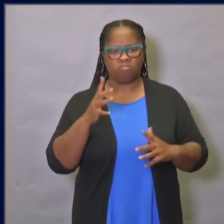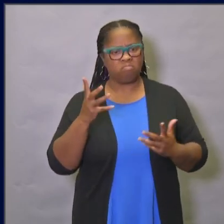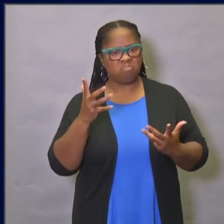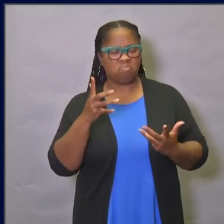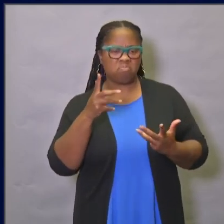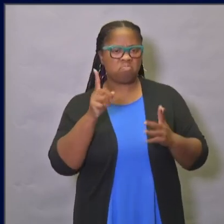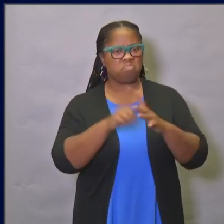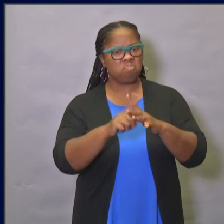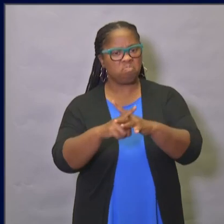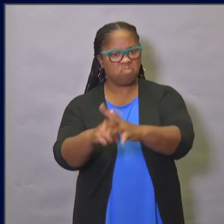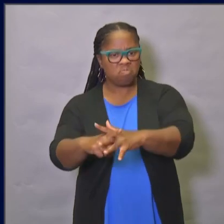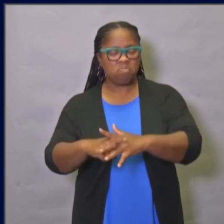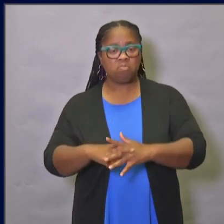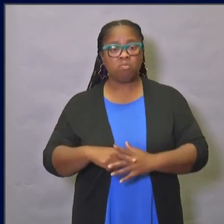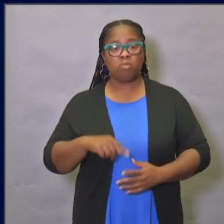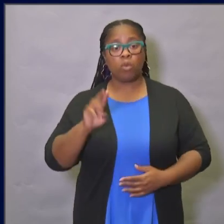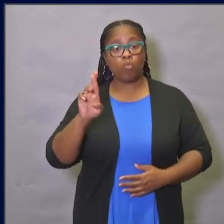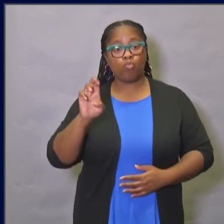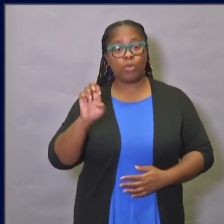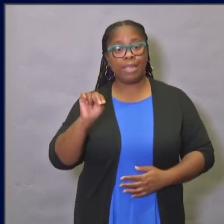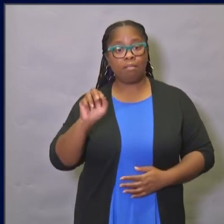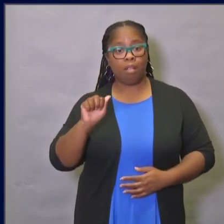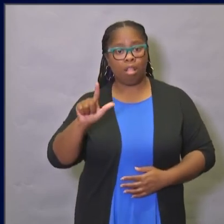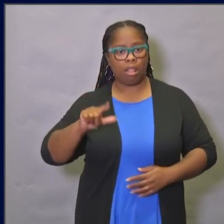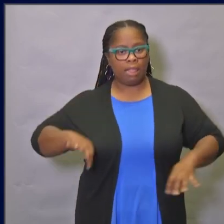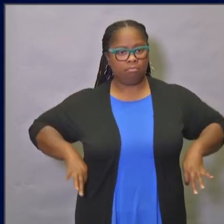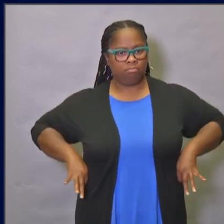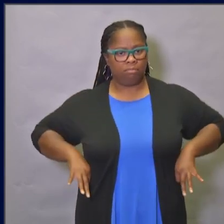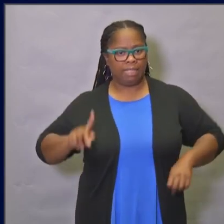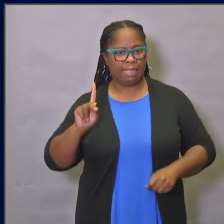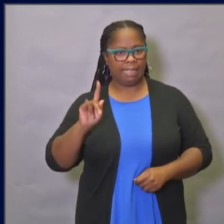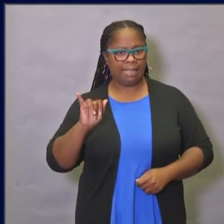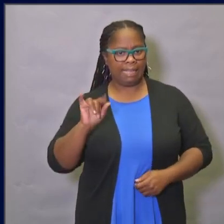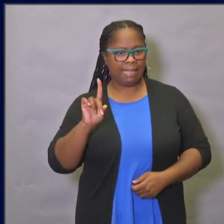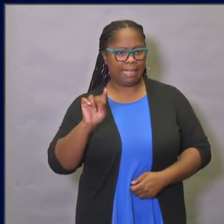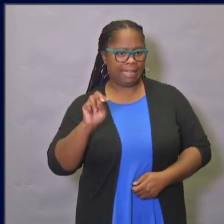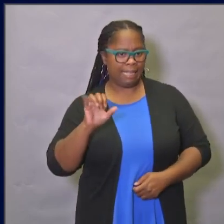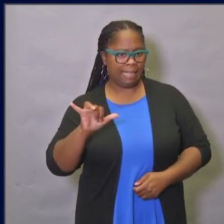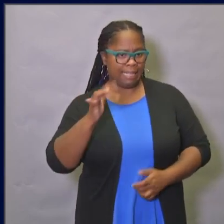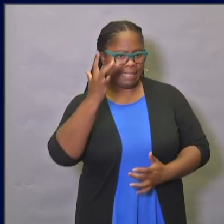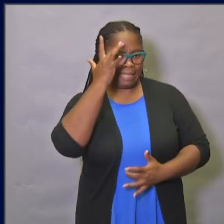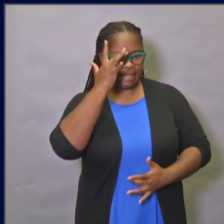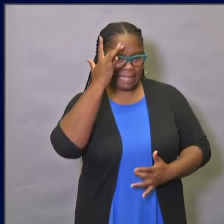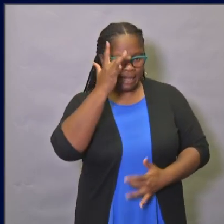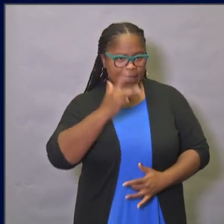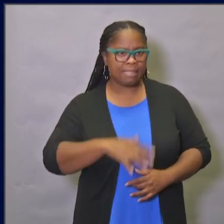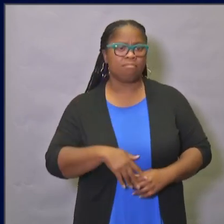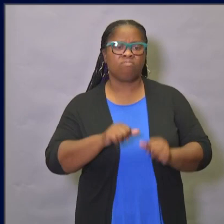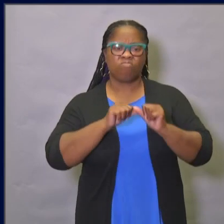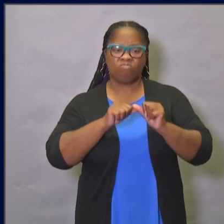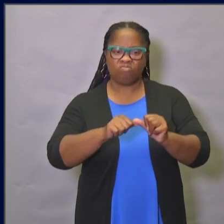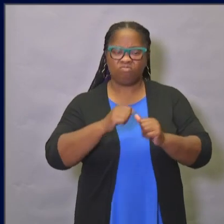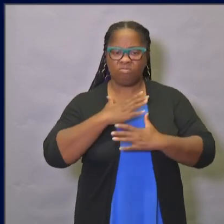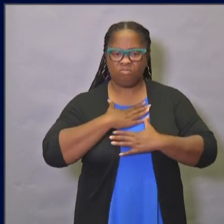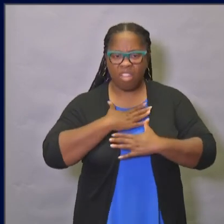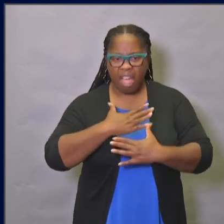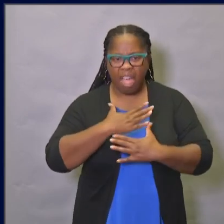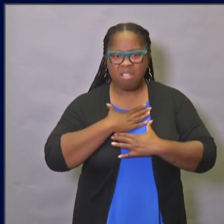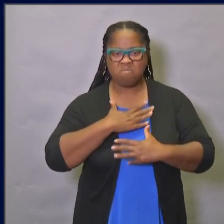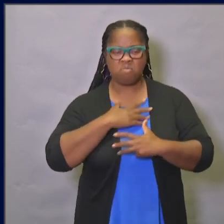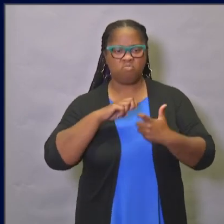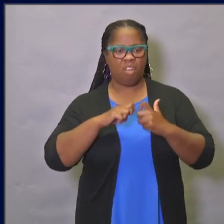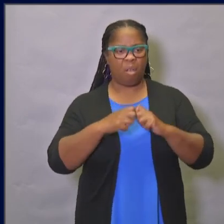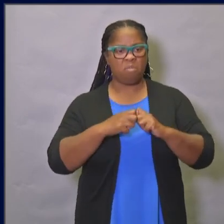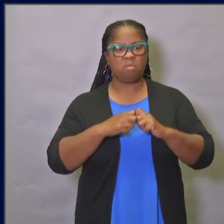disease, pulmonary disease, obesity, asthma, and chronic liver disease are other underlying health conditions that are